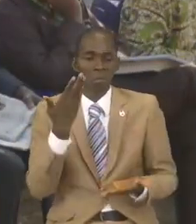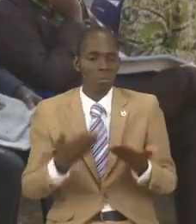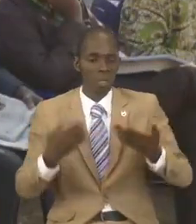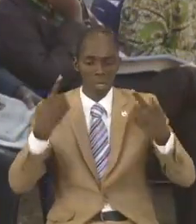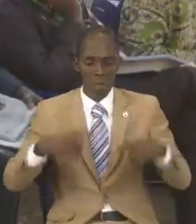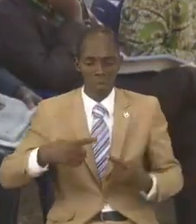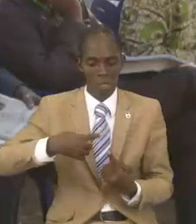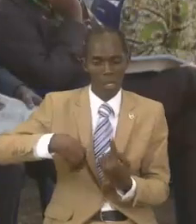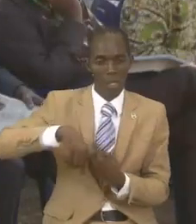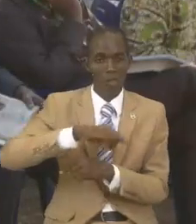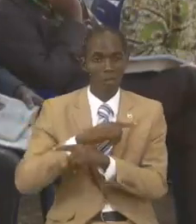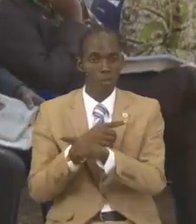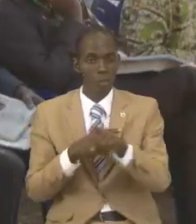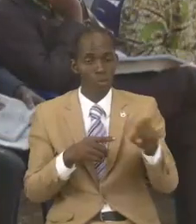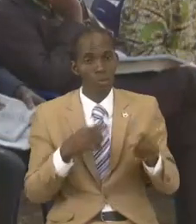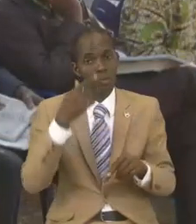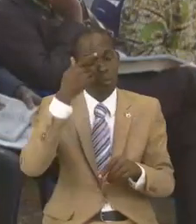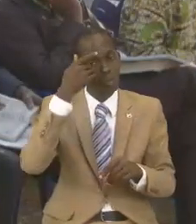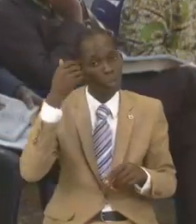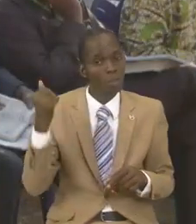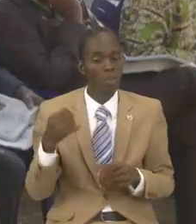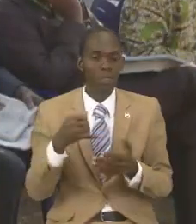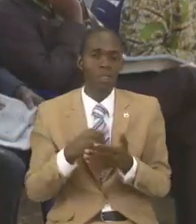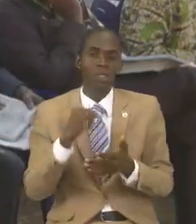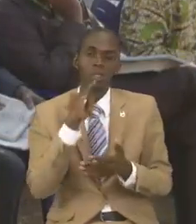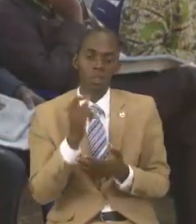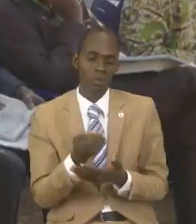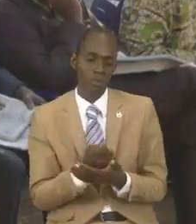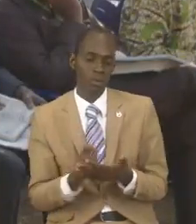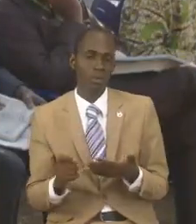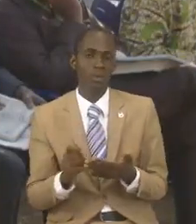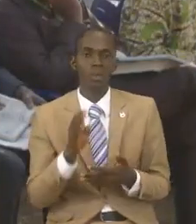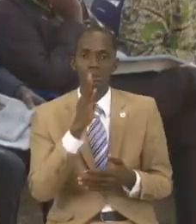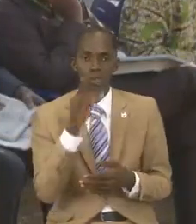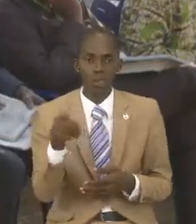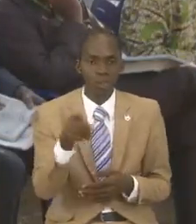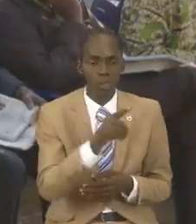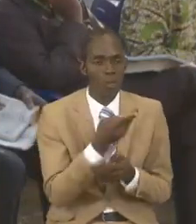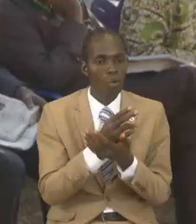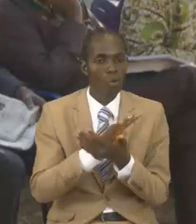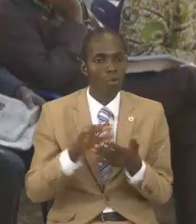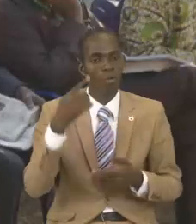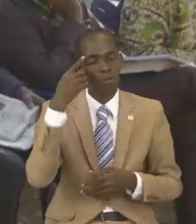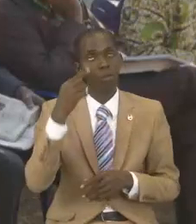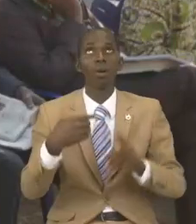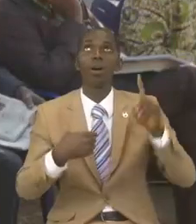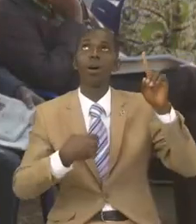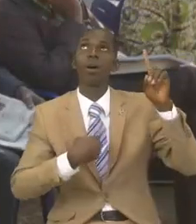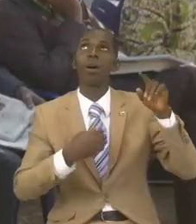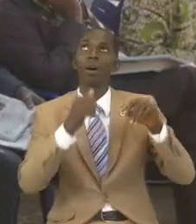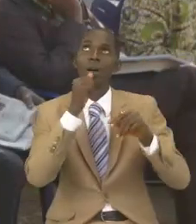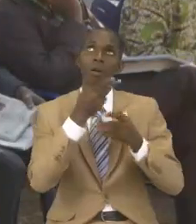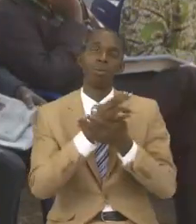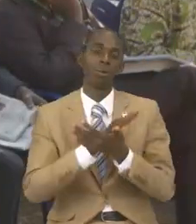you, because it is written, be ye holy, for I am